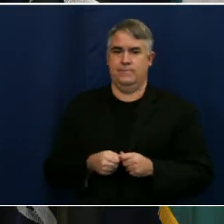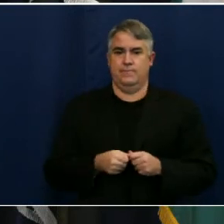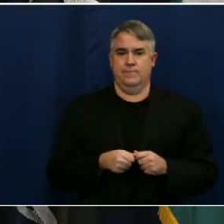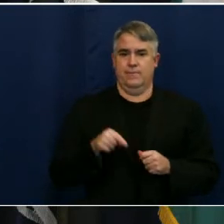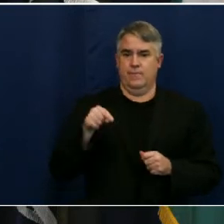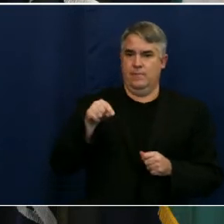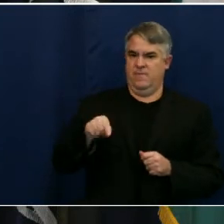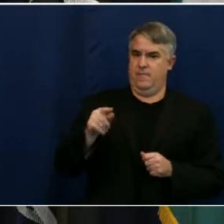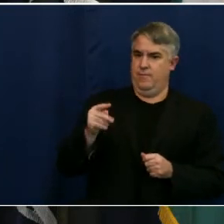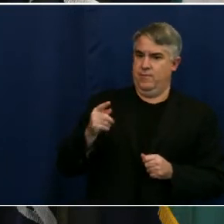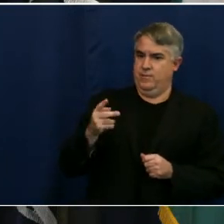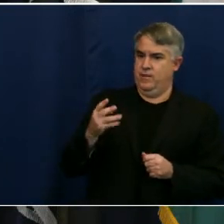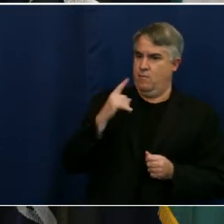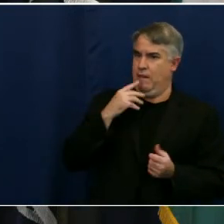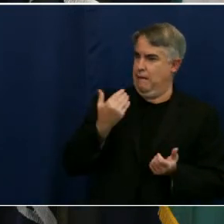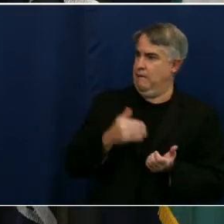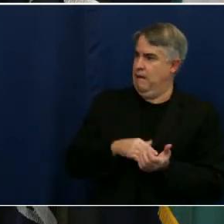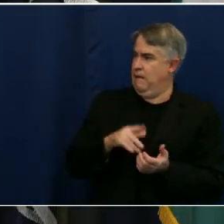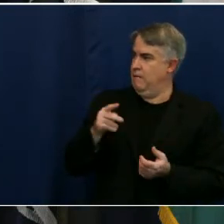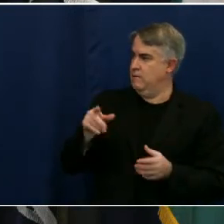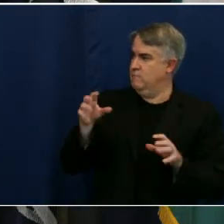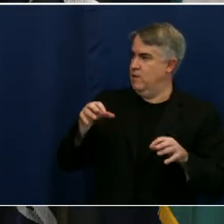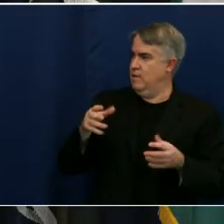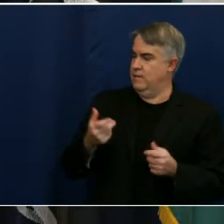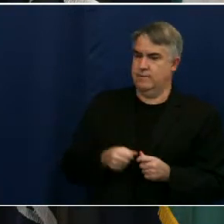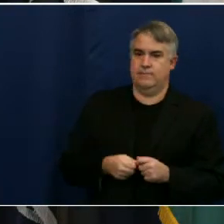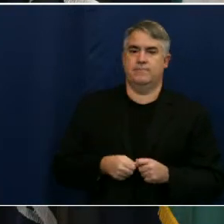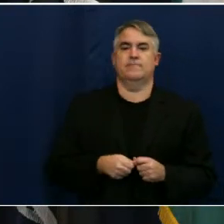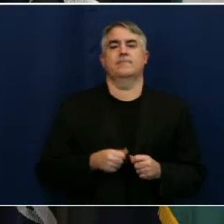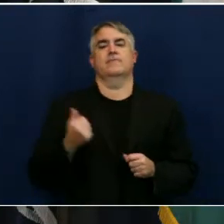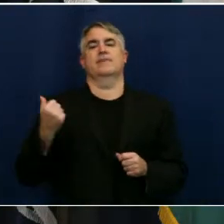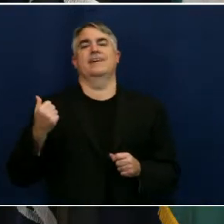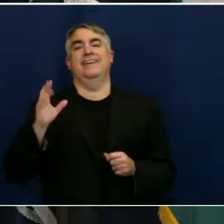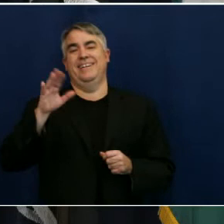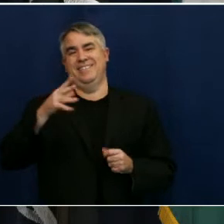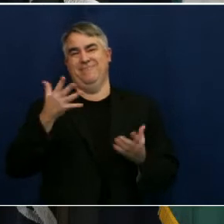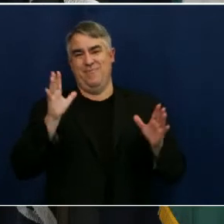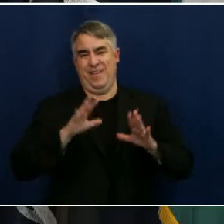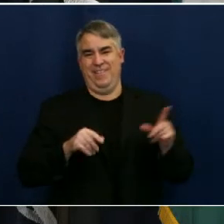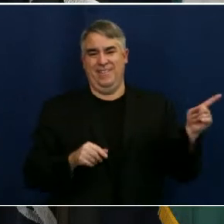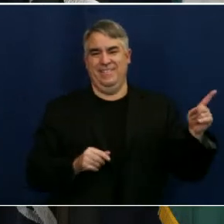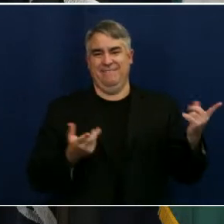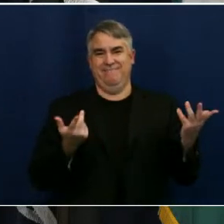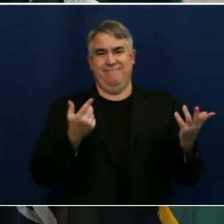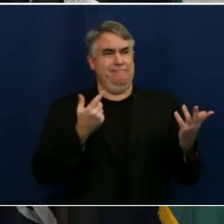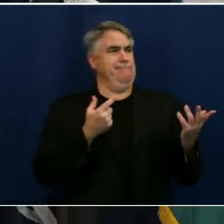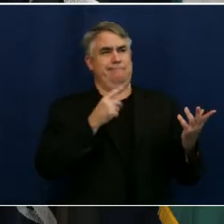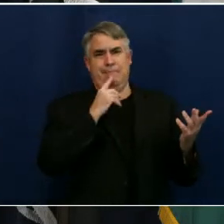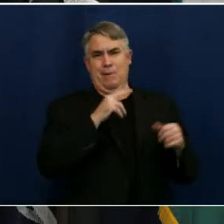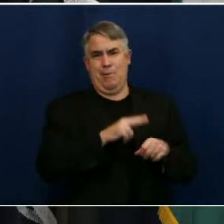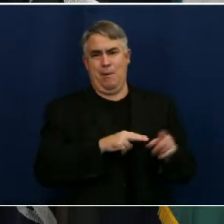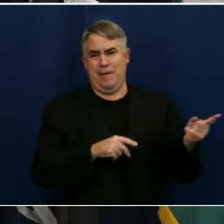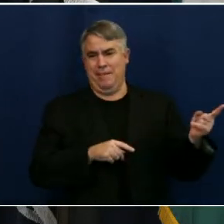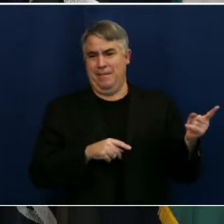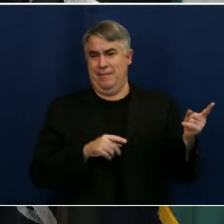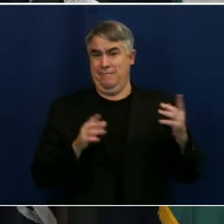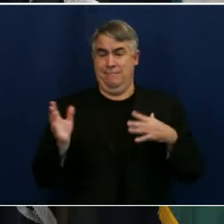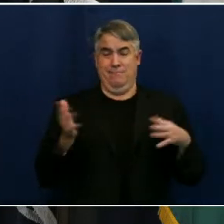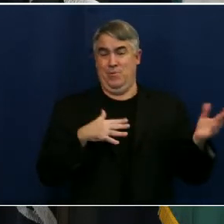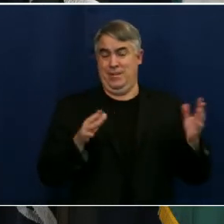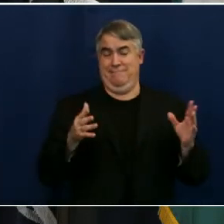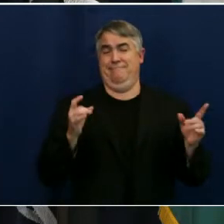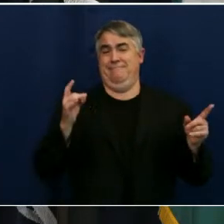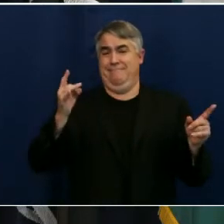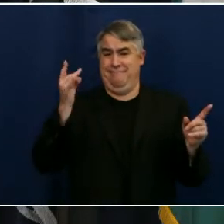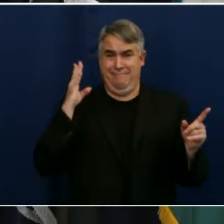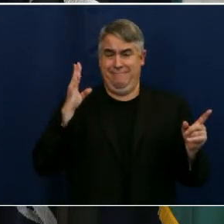Yeah, the weather today was not normal even for winter conditions, particularly the wind in particular, which caused some damage to